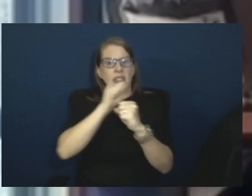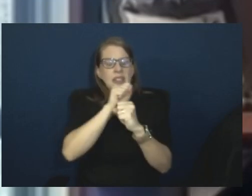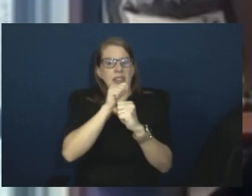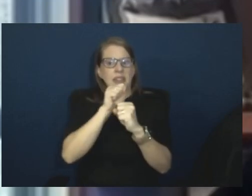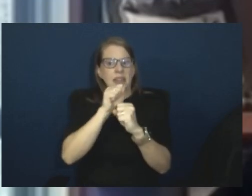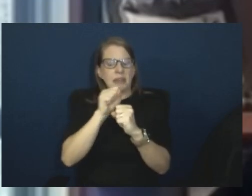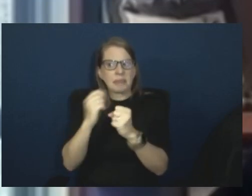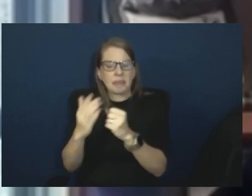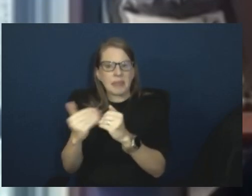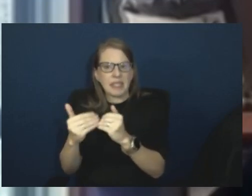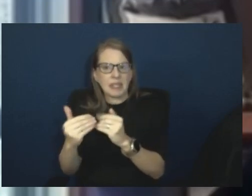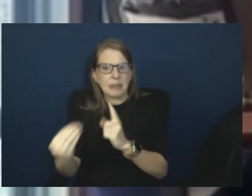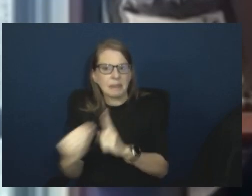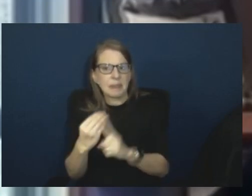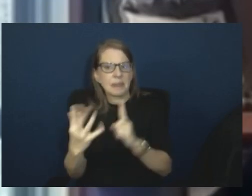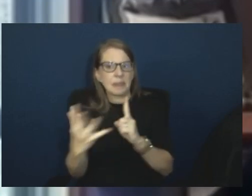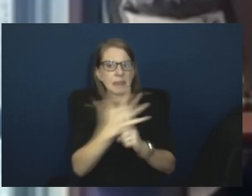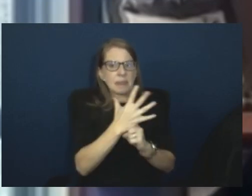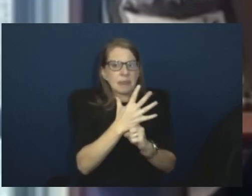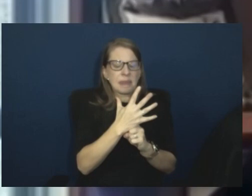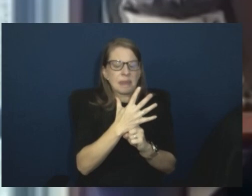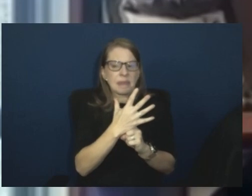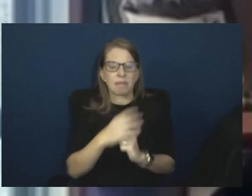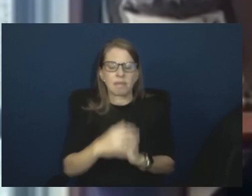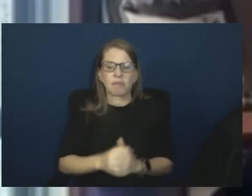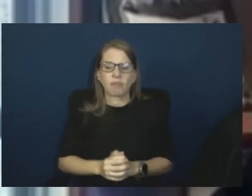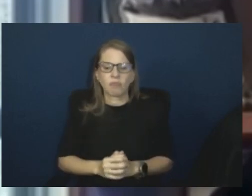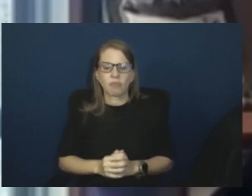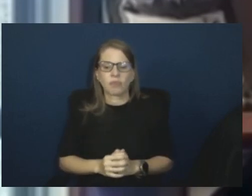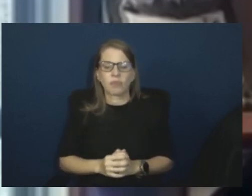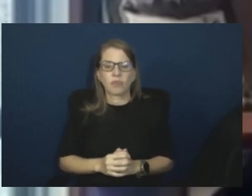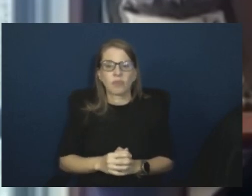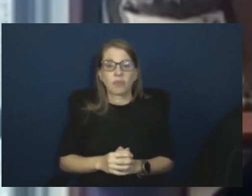transmit. This virus has spread